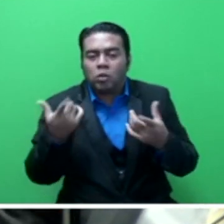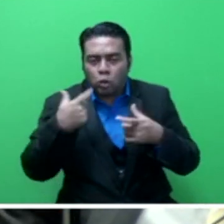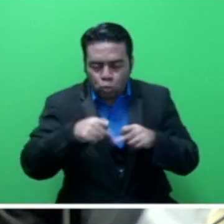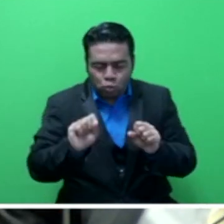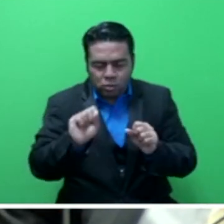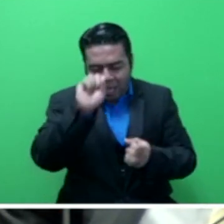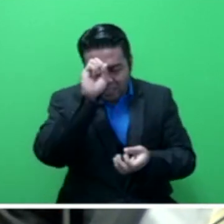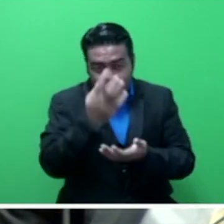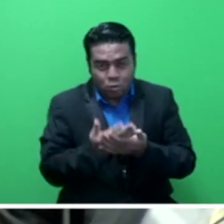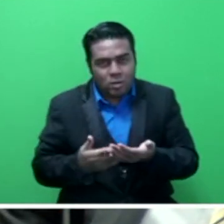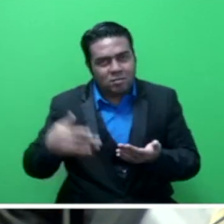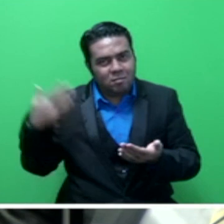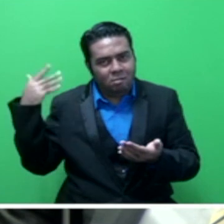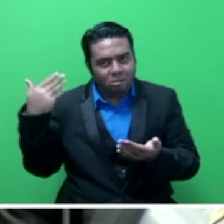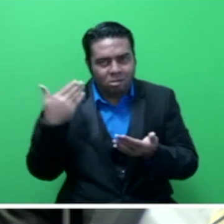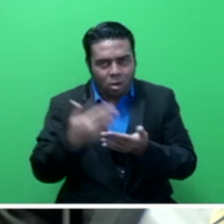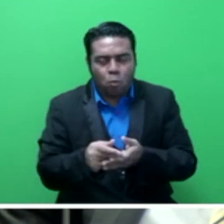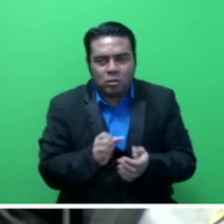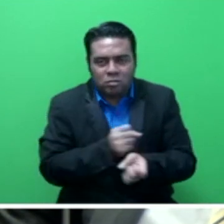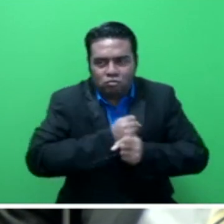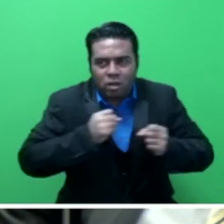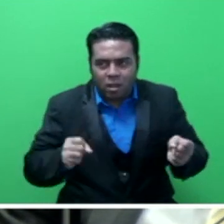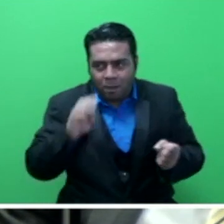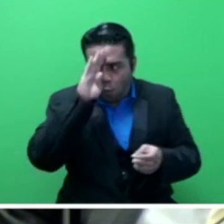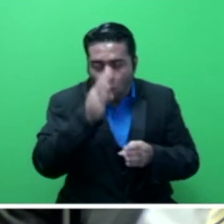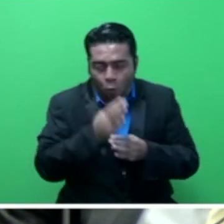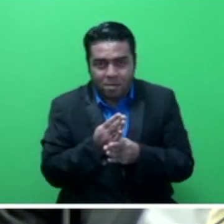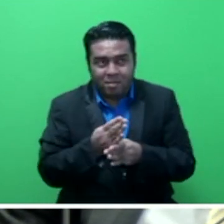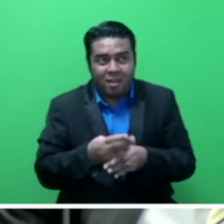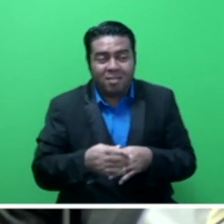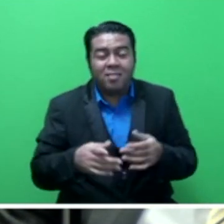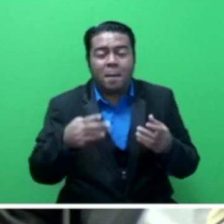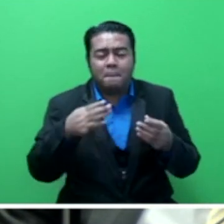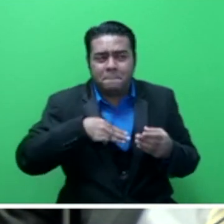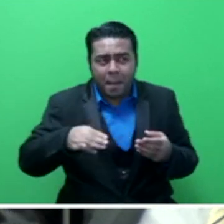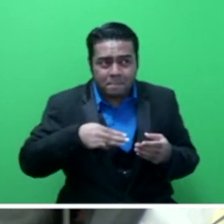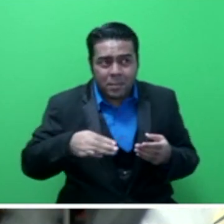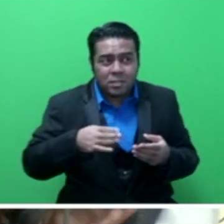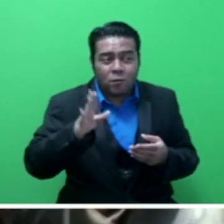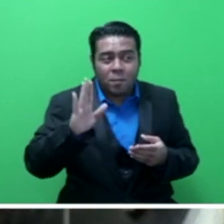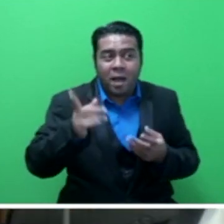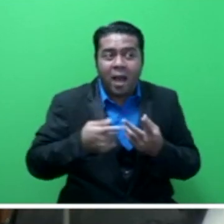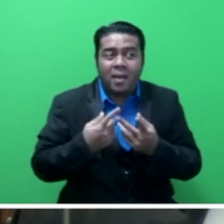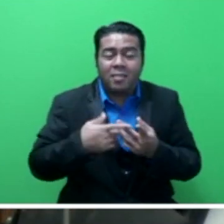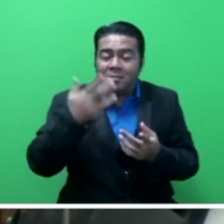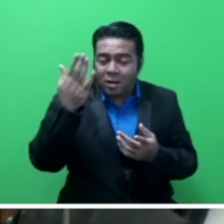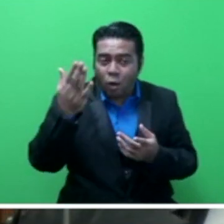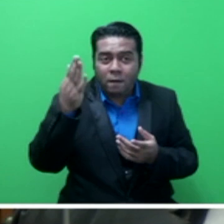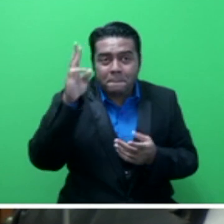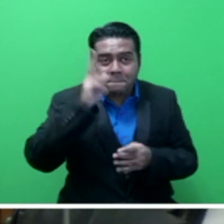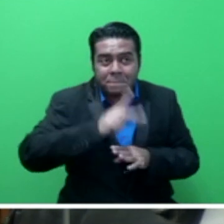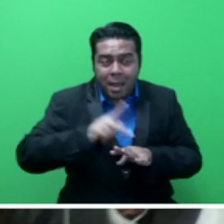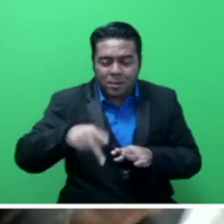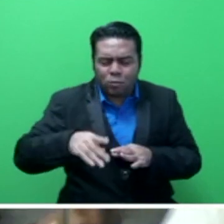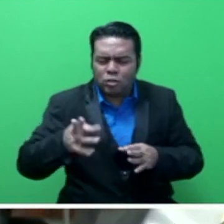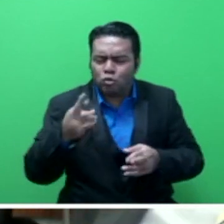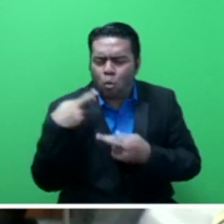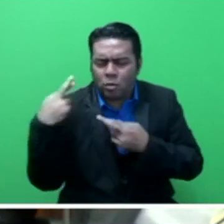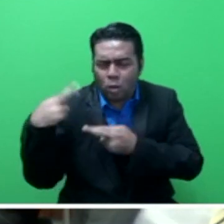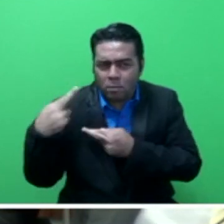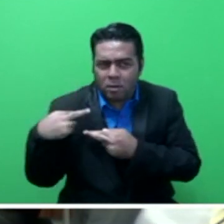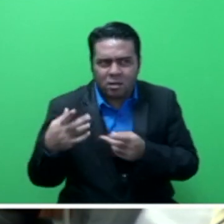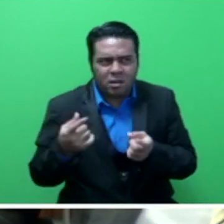out. And we are hoping, as I've alluded to, I'm hoping that the honorable members on the other side of Parliament will show responsibility and leadership by